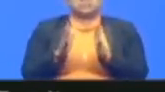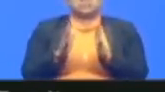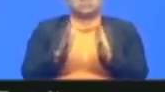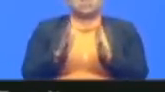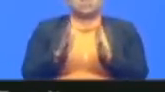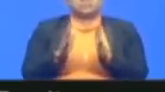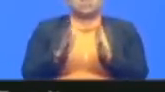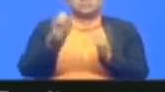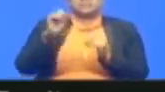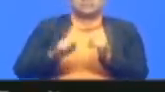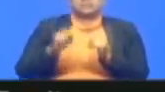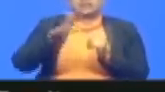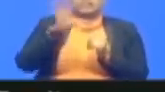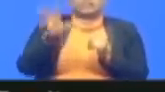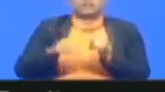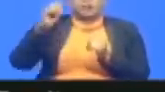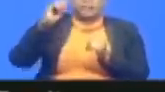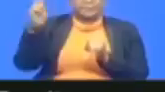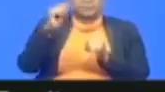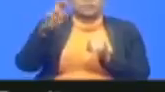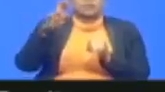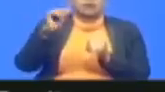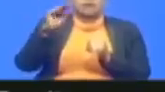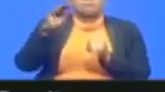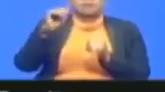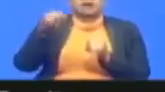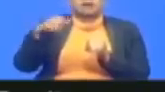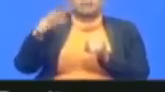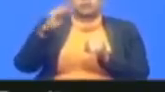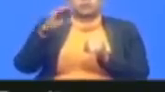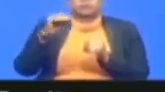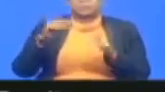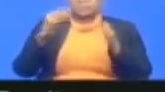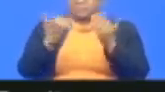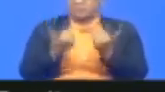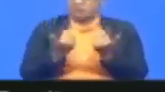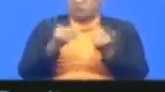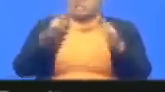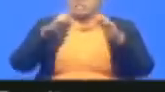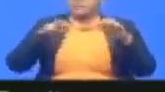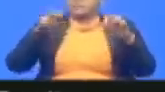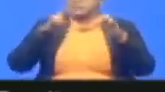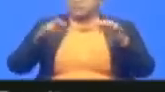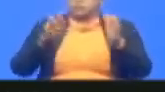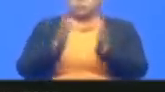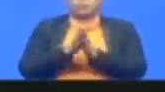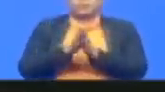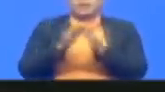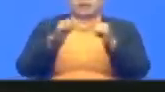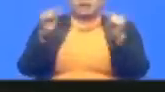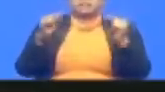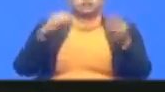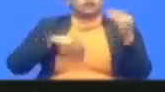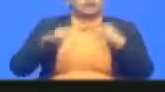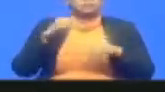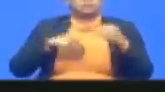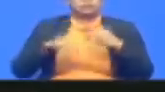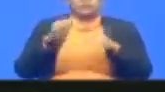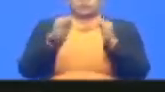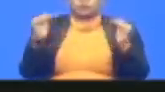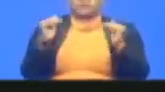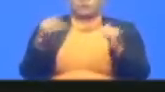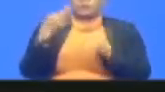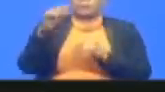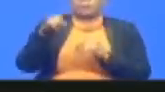South African President Cyril Ramaphosa is under investigation by the country's anti-corruption watchdog of an equivalent of